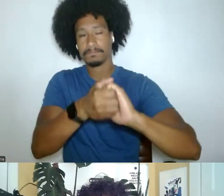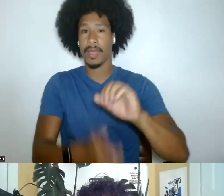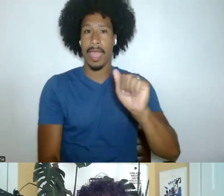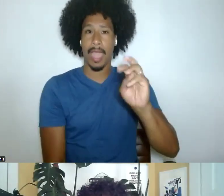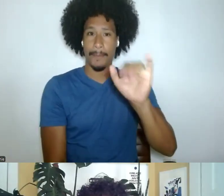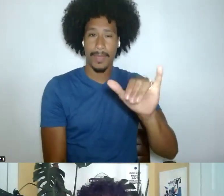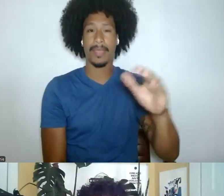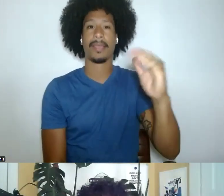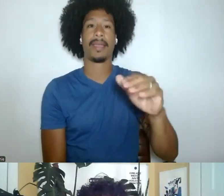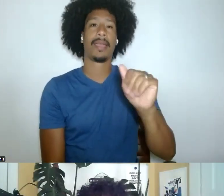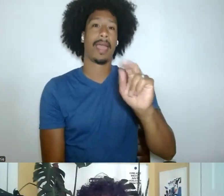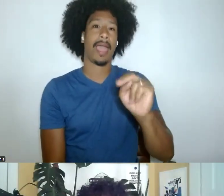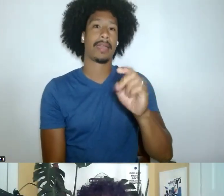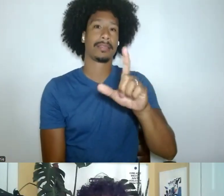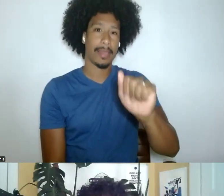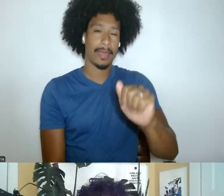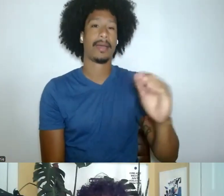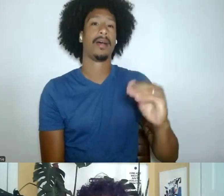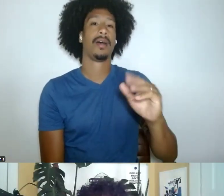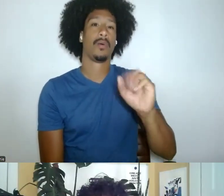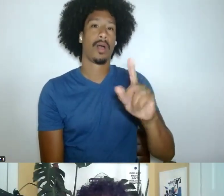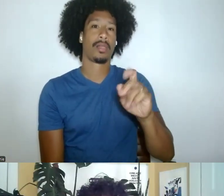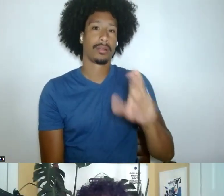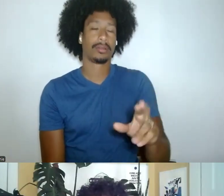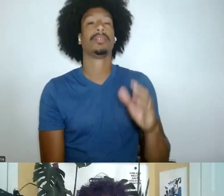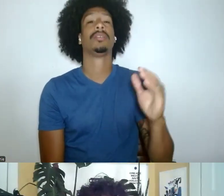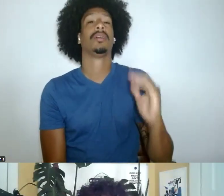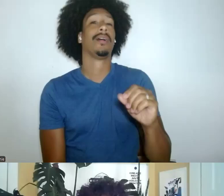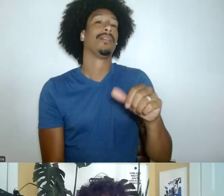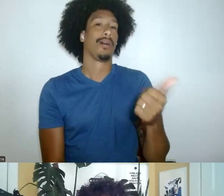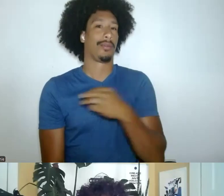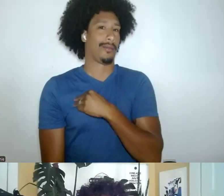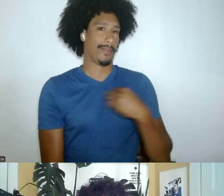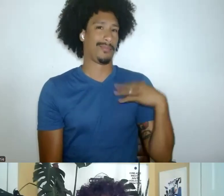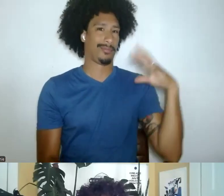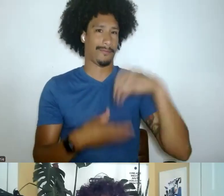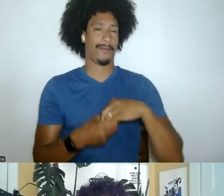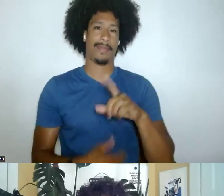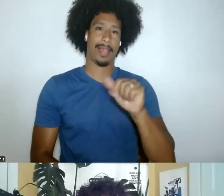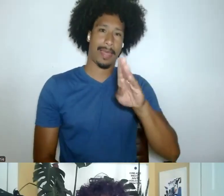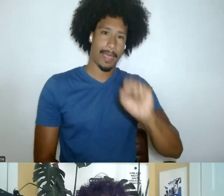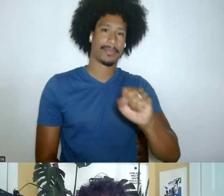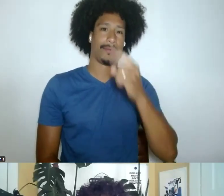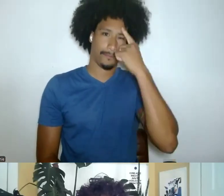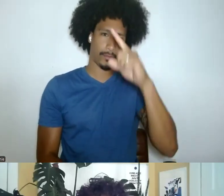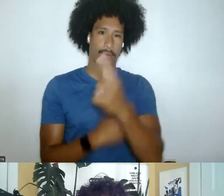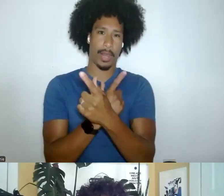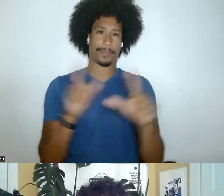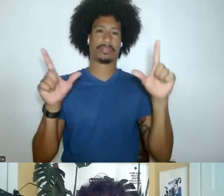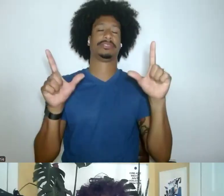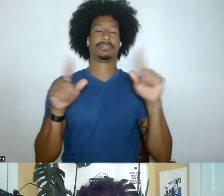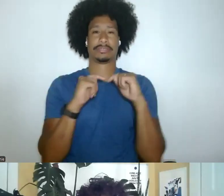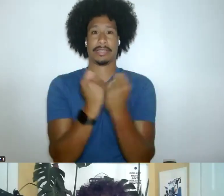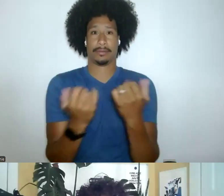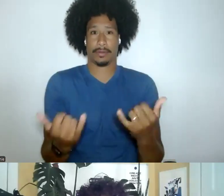Angela, Walker, and other members of the Labs for Liberation team today. Thank you to the